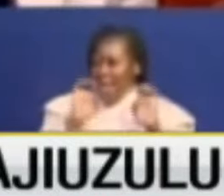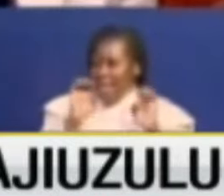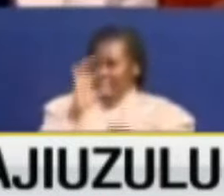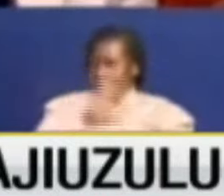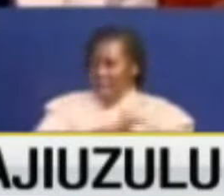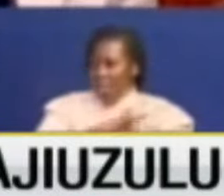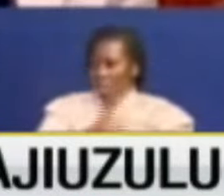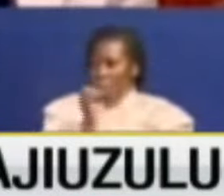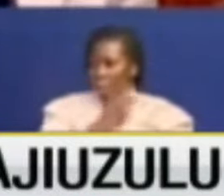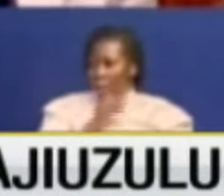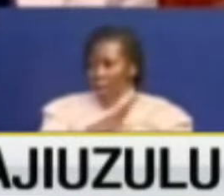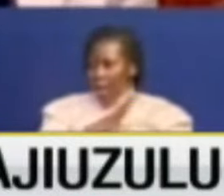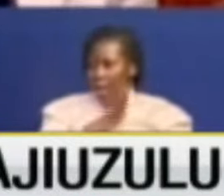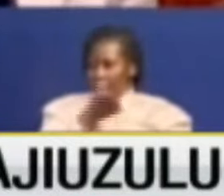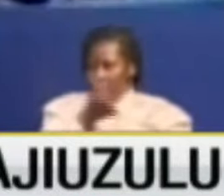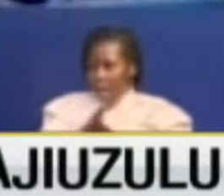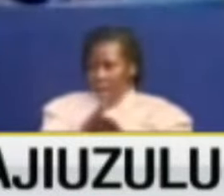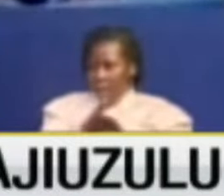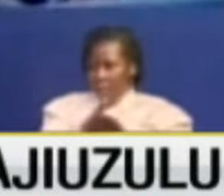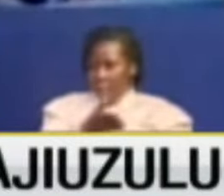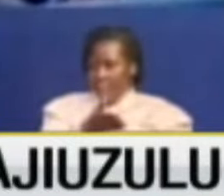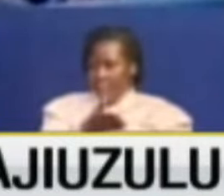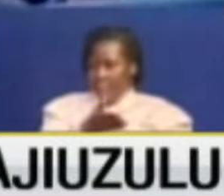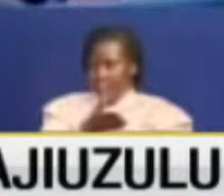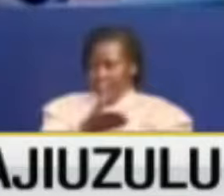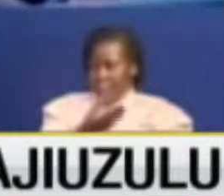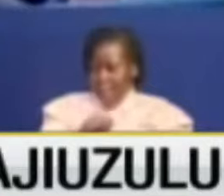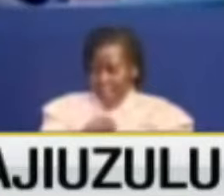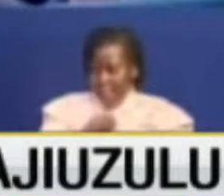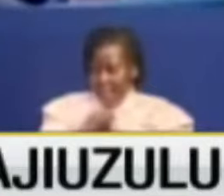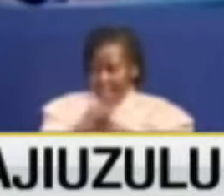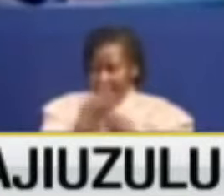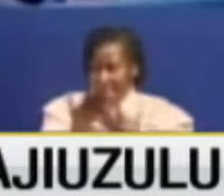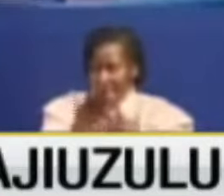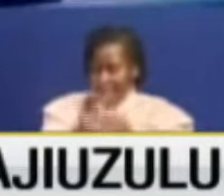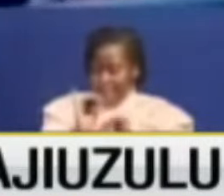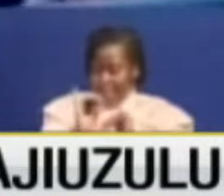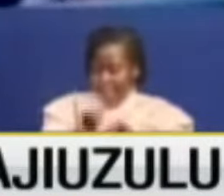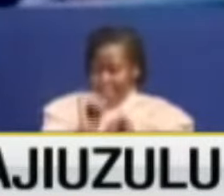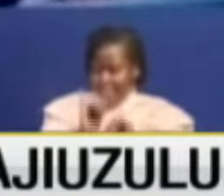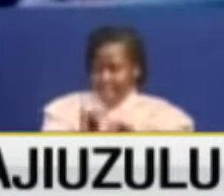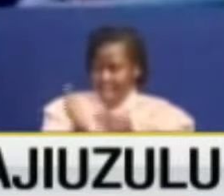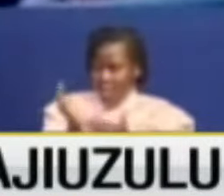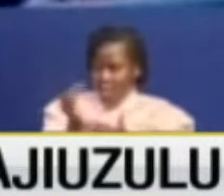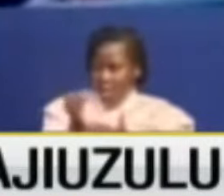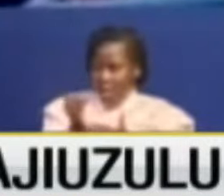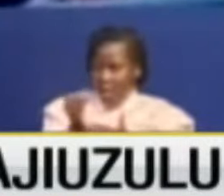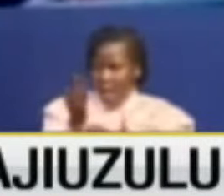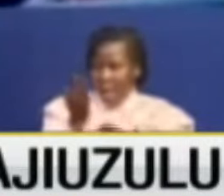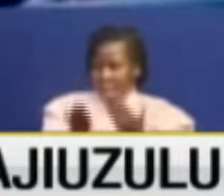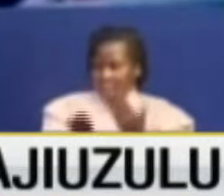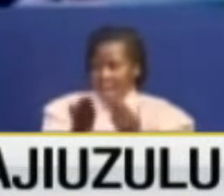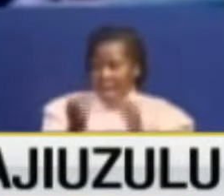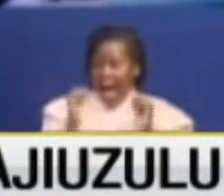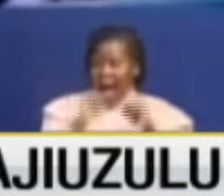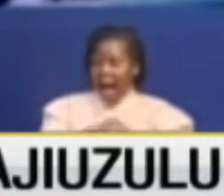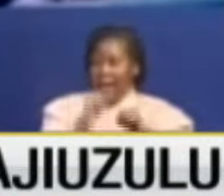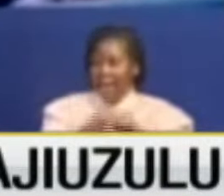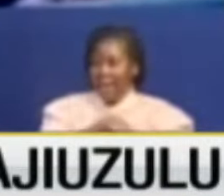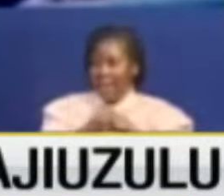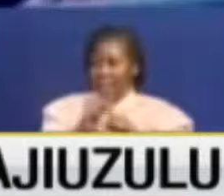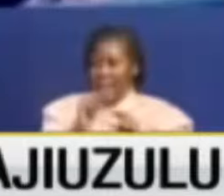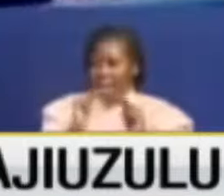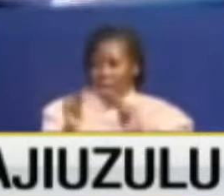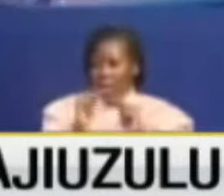allowance complaint of here is expressly contained in the collective bargaining agreement